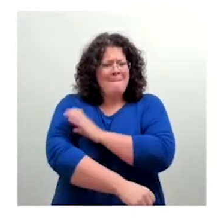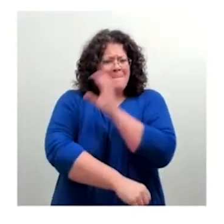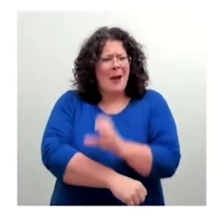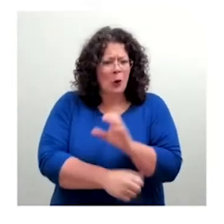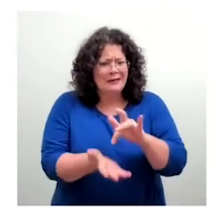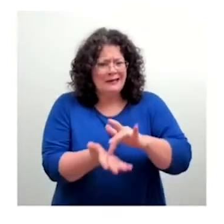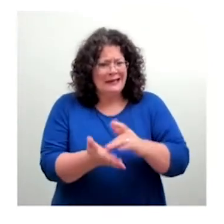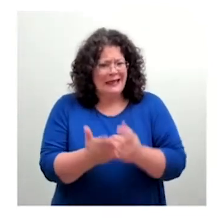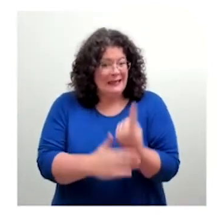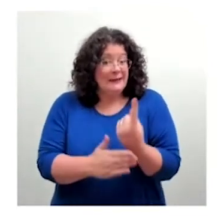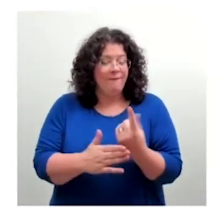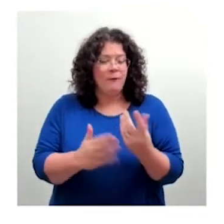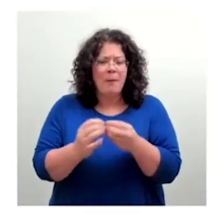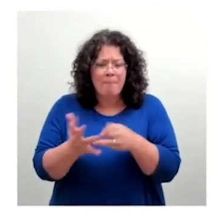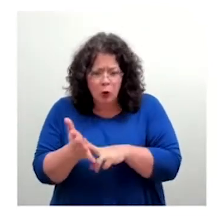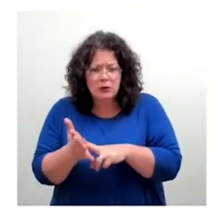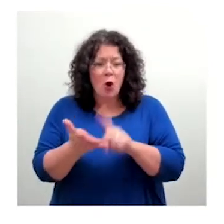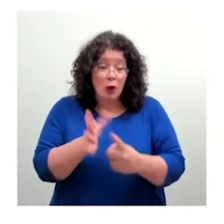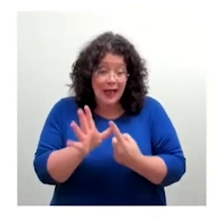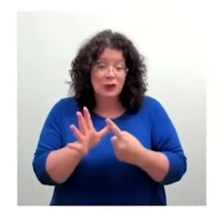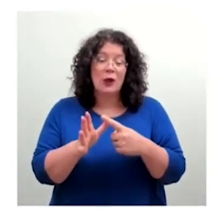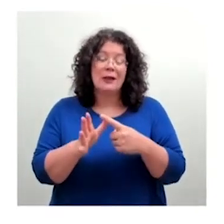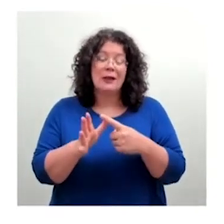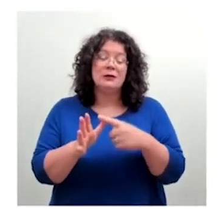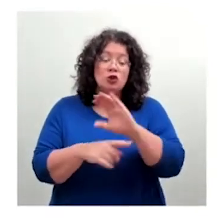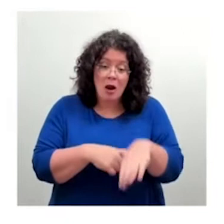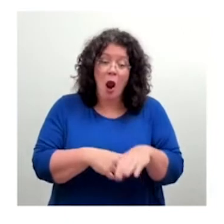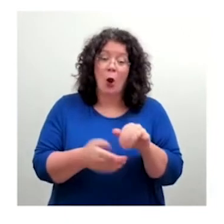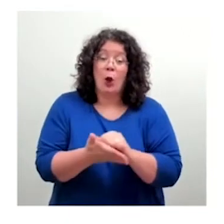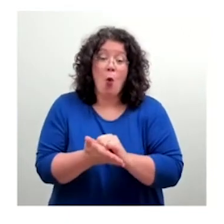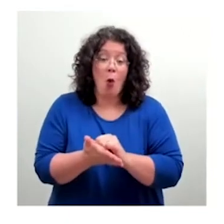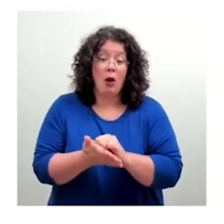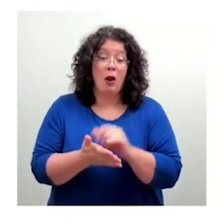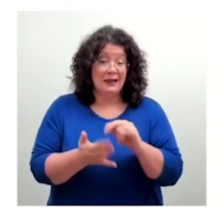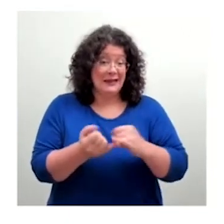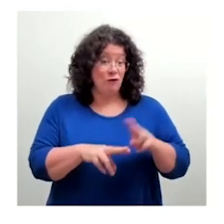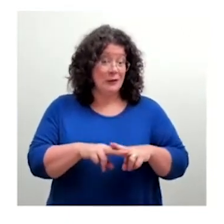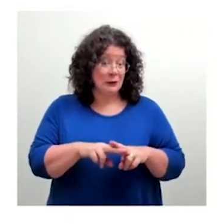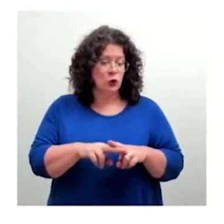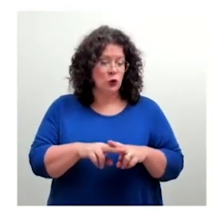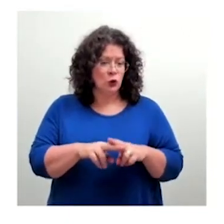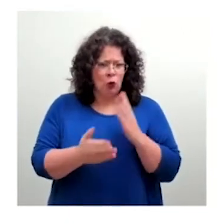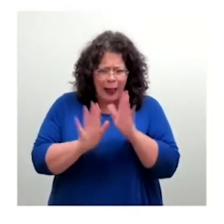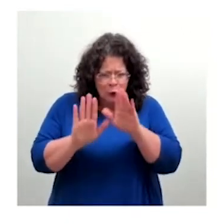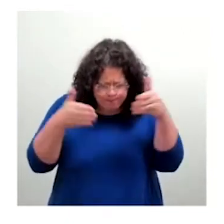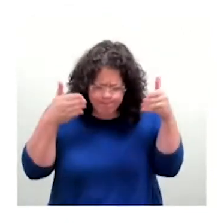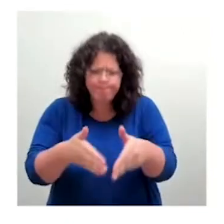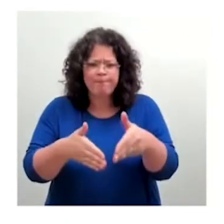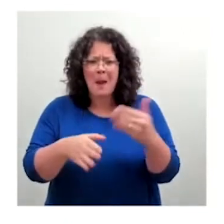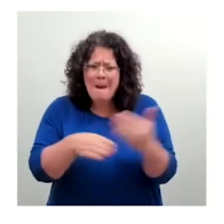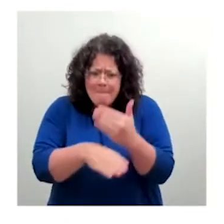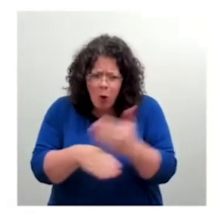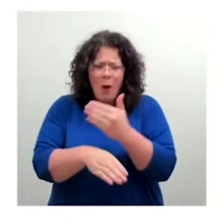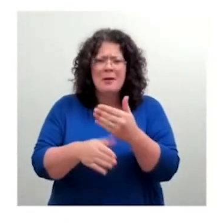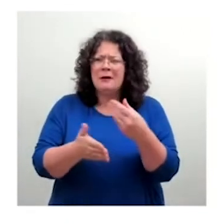financial empowerment, housing, and our COVID response. And we're going to be having a website that's coming out that's going to be live and